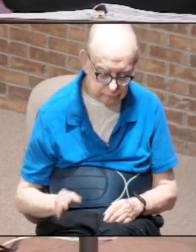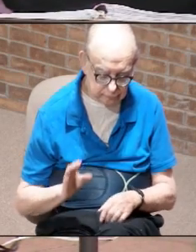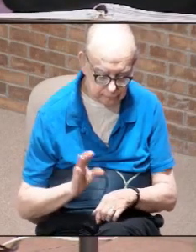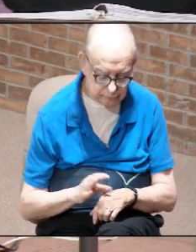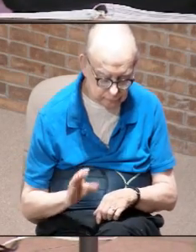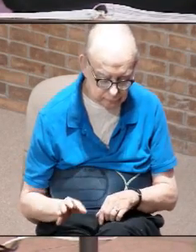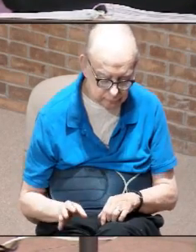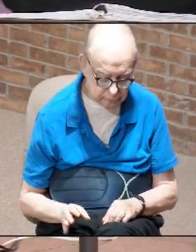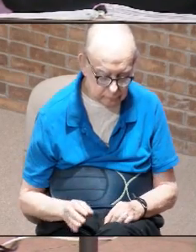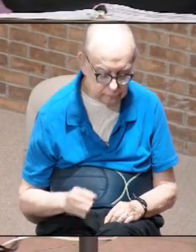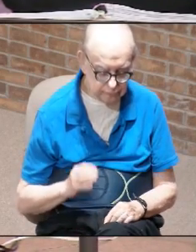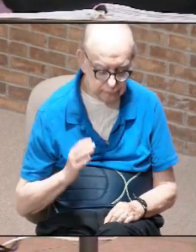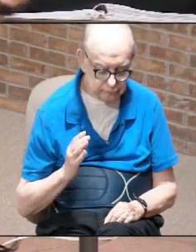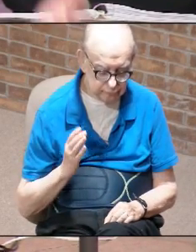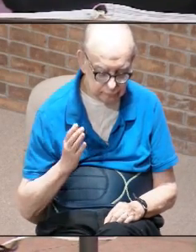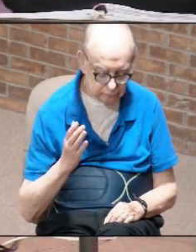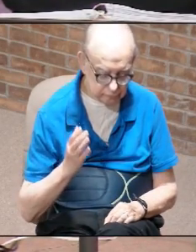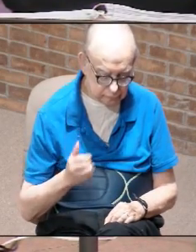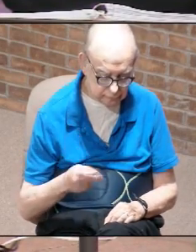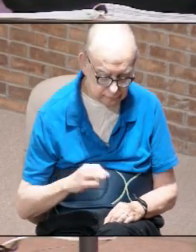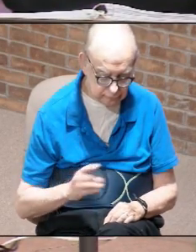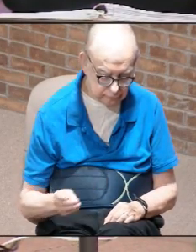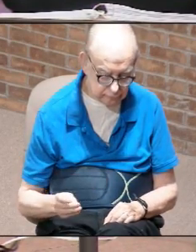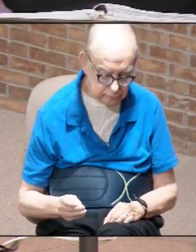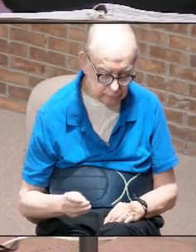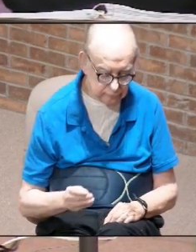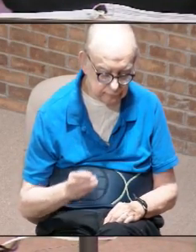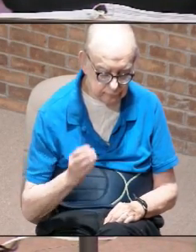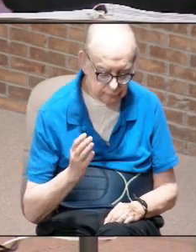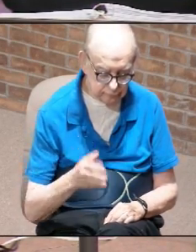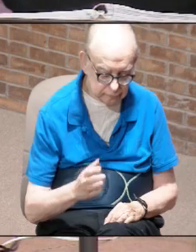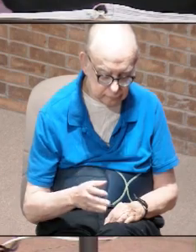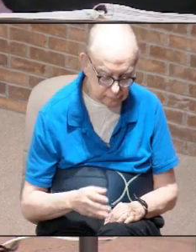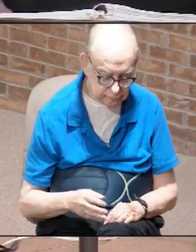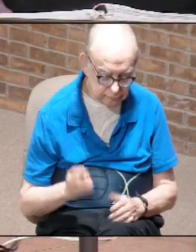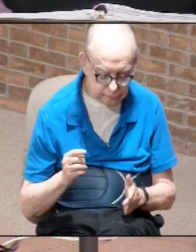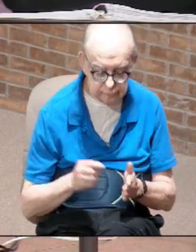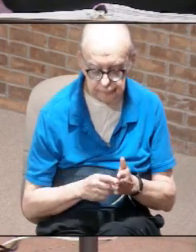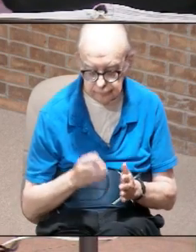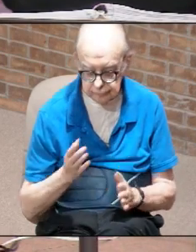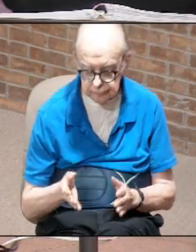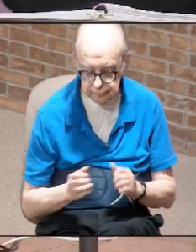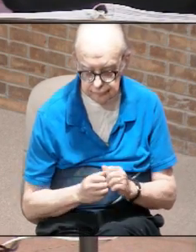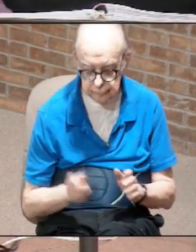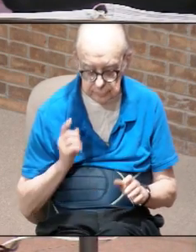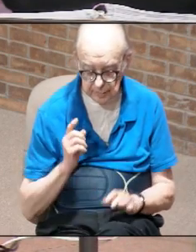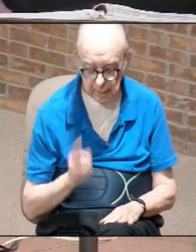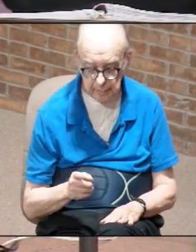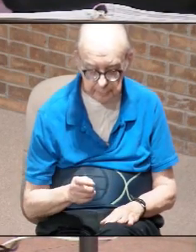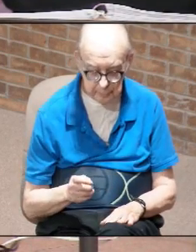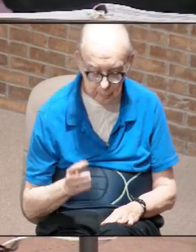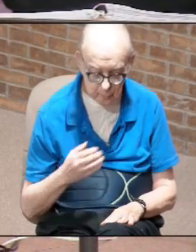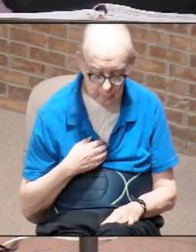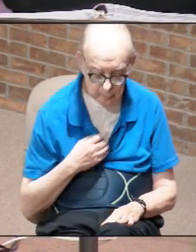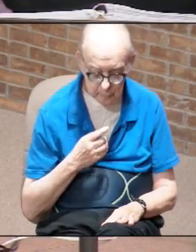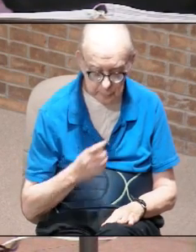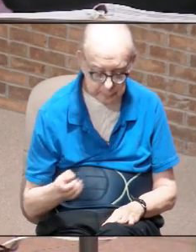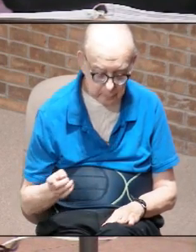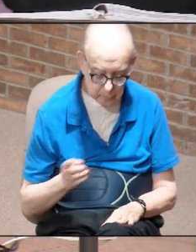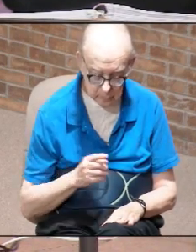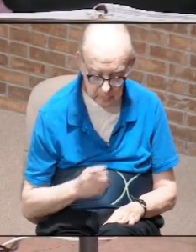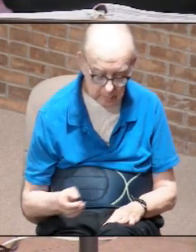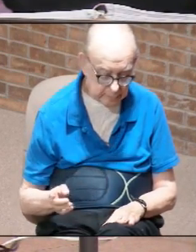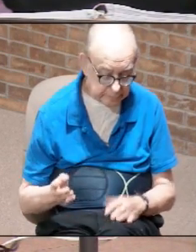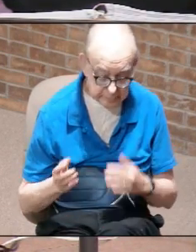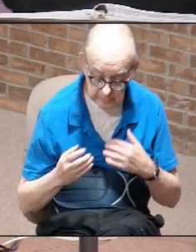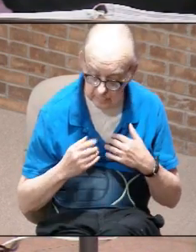you as grandparents, your children are indebted to you. Because without you having them, they can't